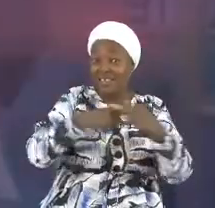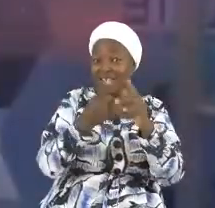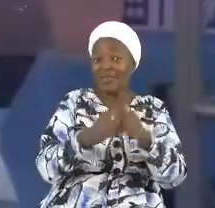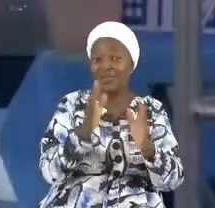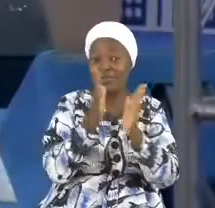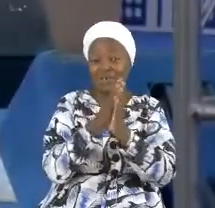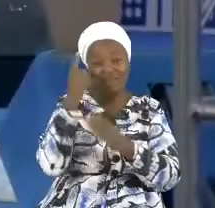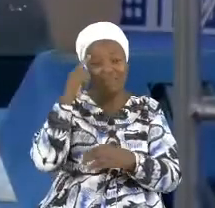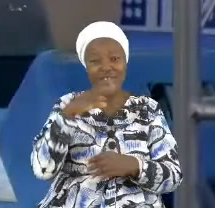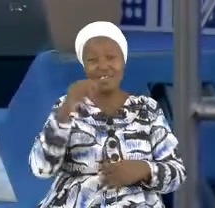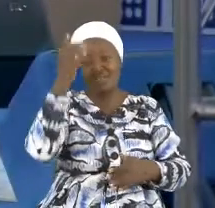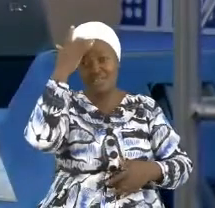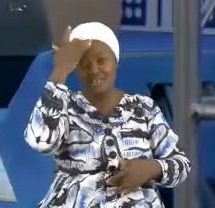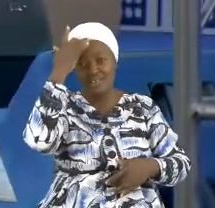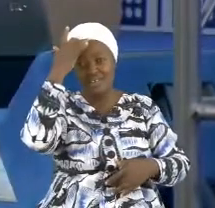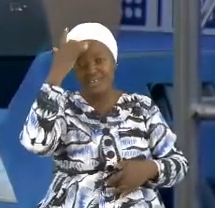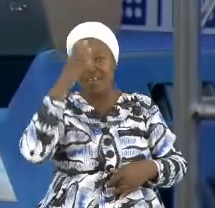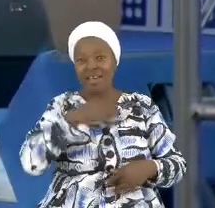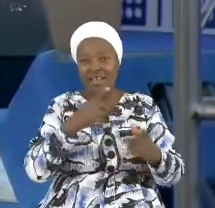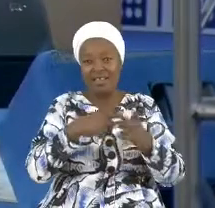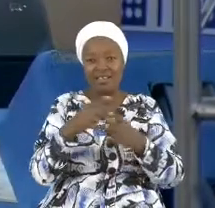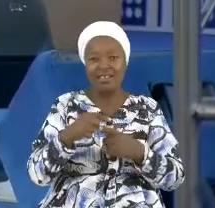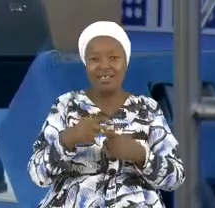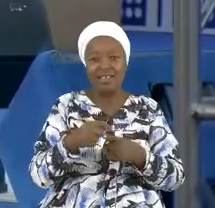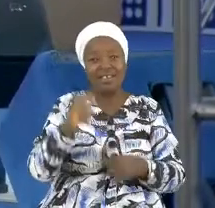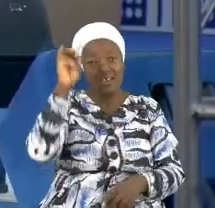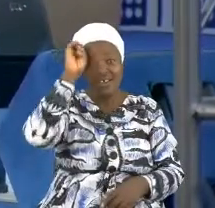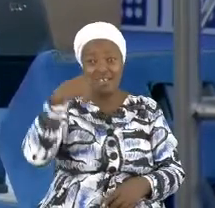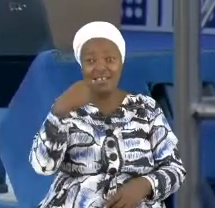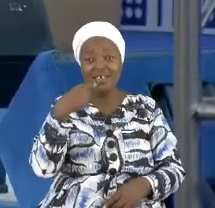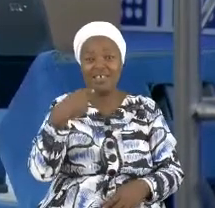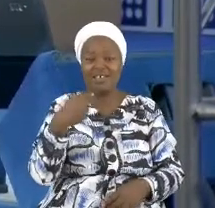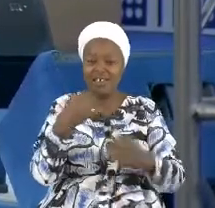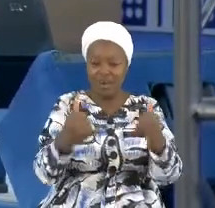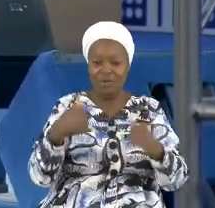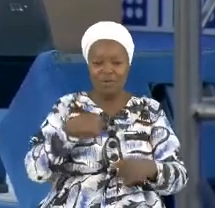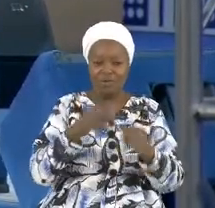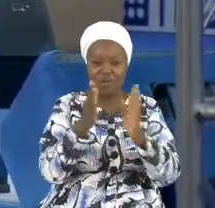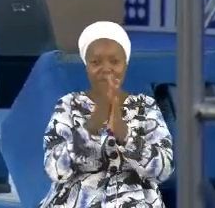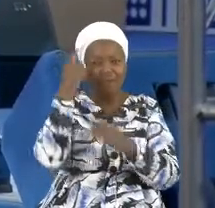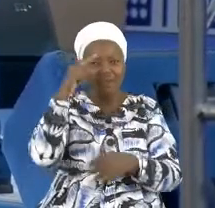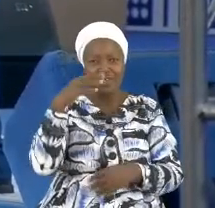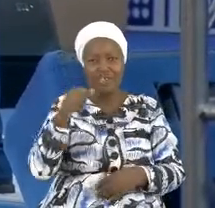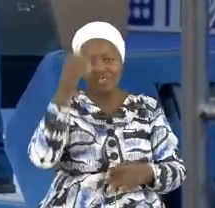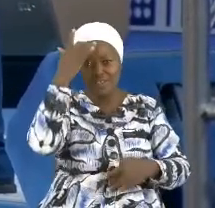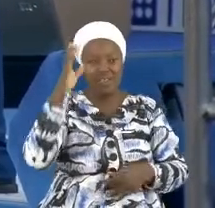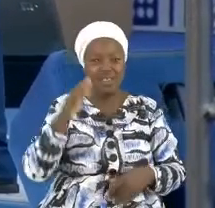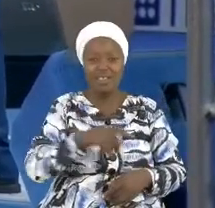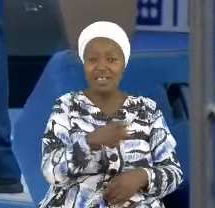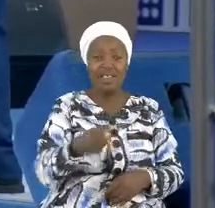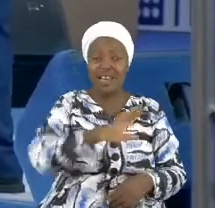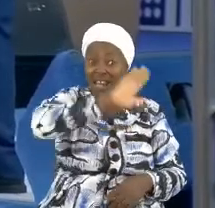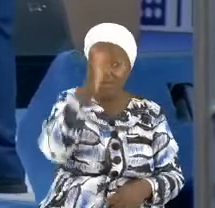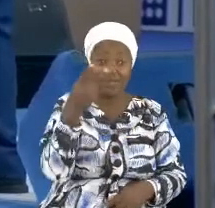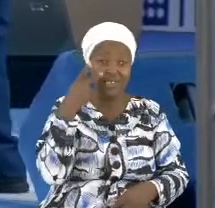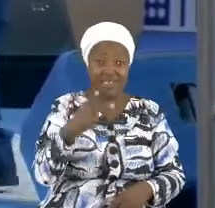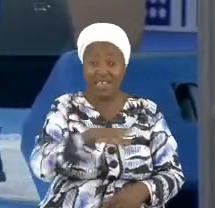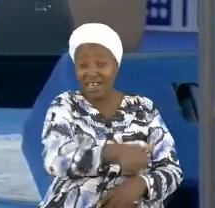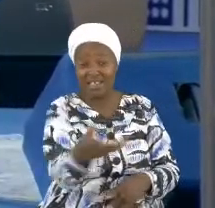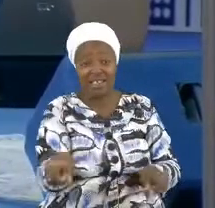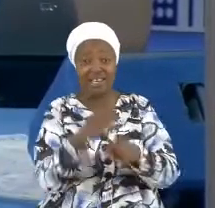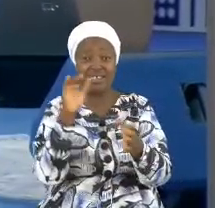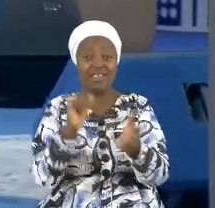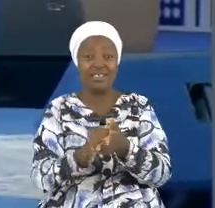And I said, now we're going to pray for the sick. They'd never seen anything like that